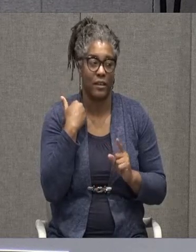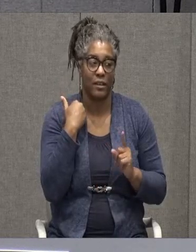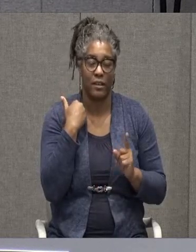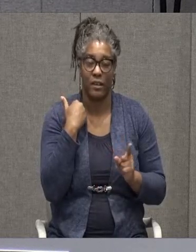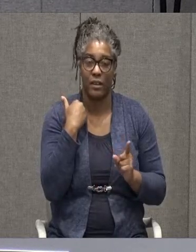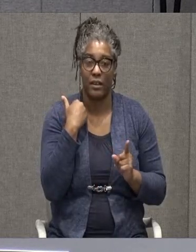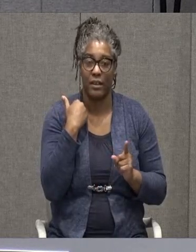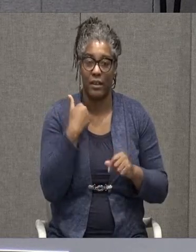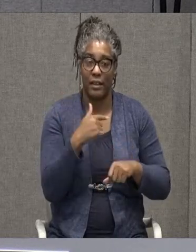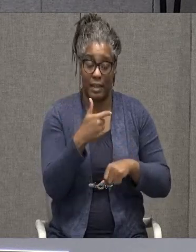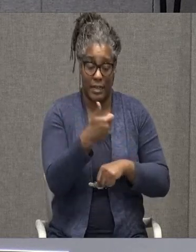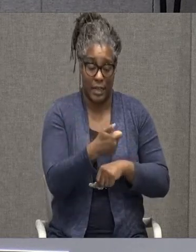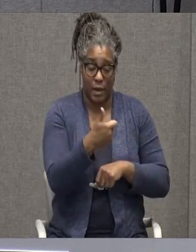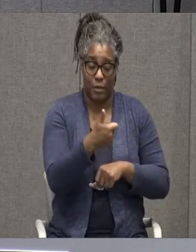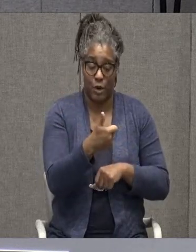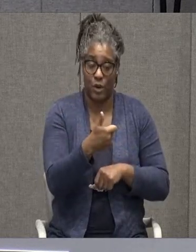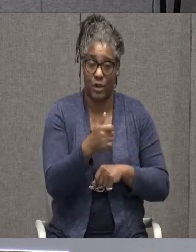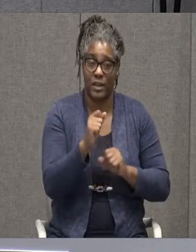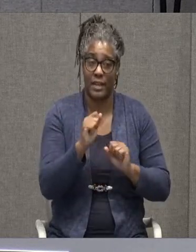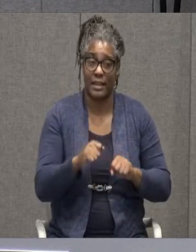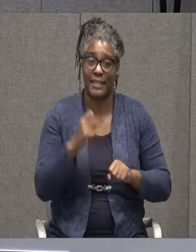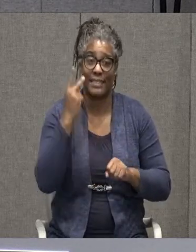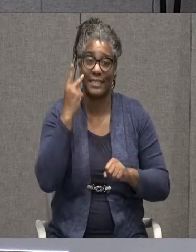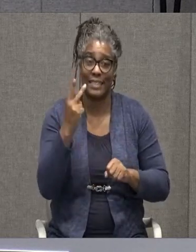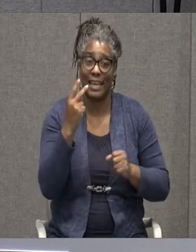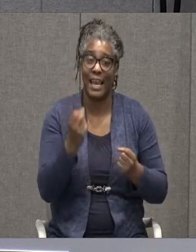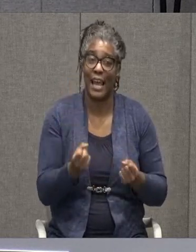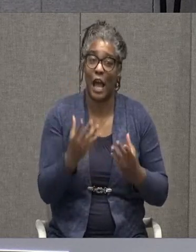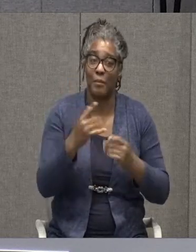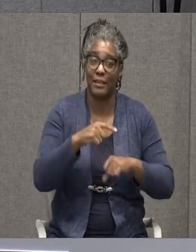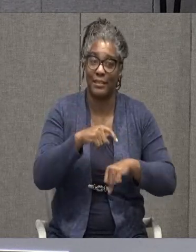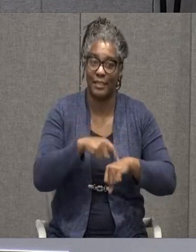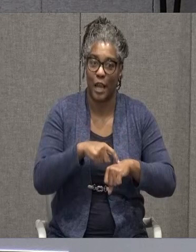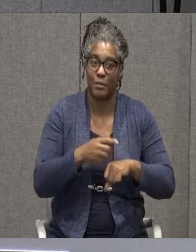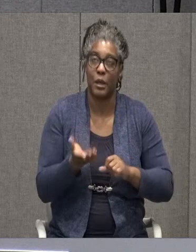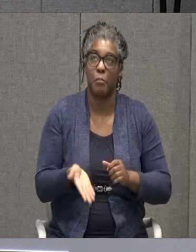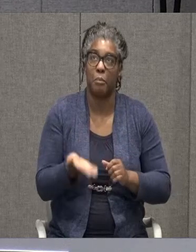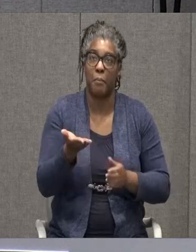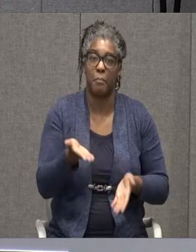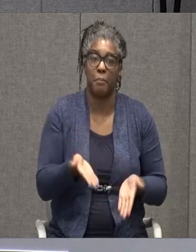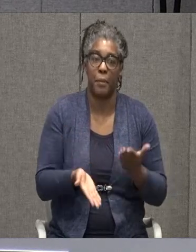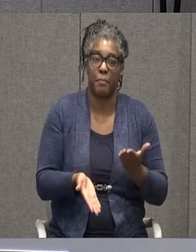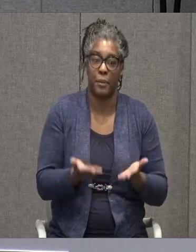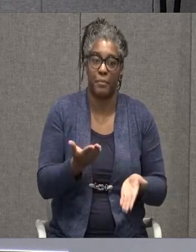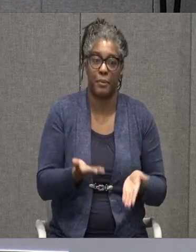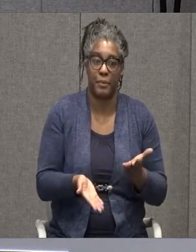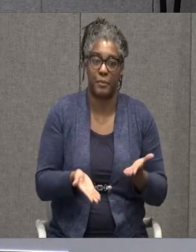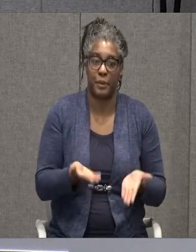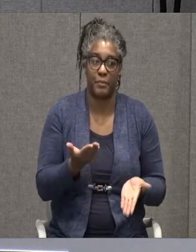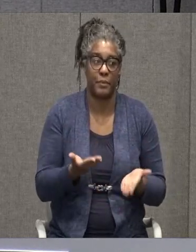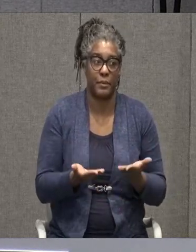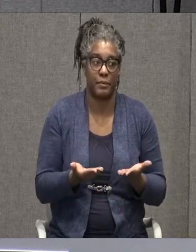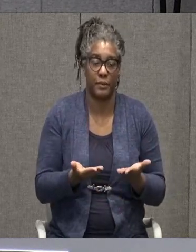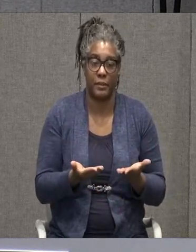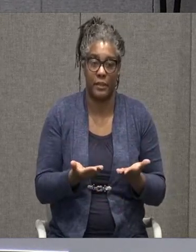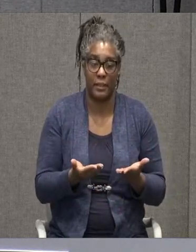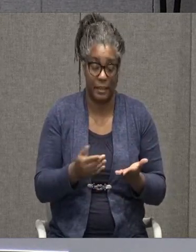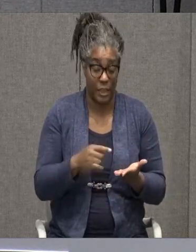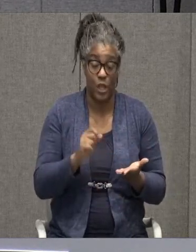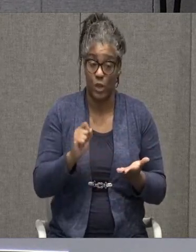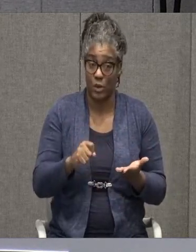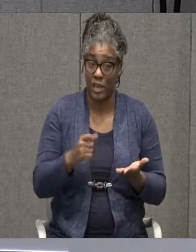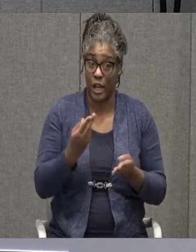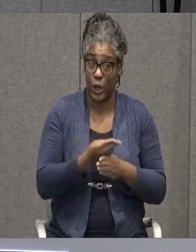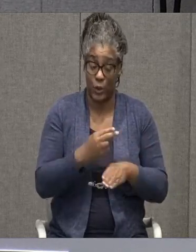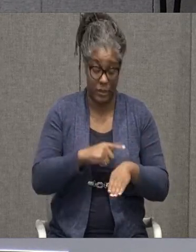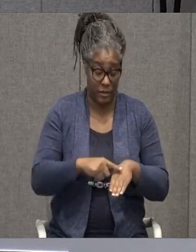in the air. So just a couple of cues, you're gonna wanna use a flat surface, so using the palm of your hand, you might even use the back of the hand, and